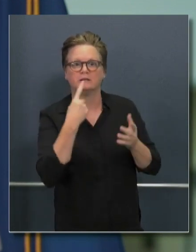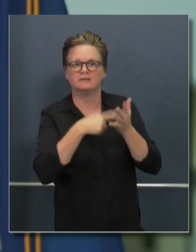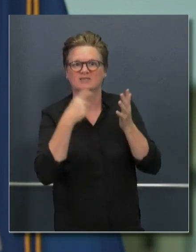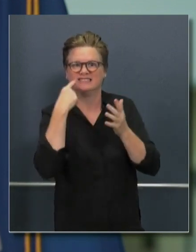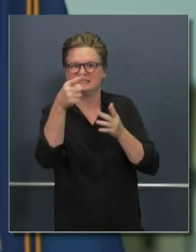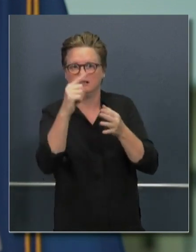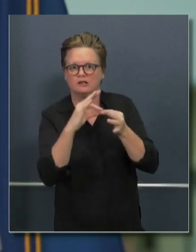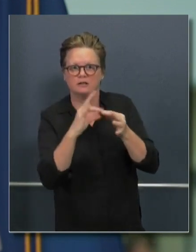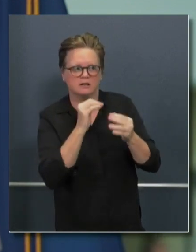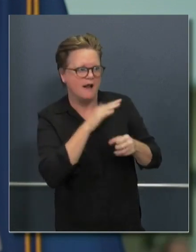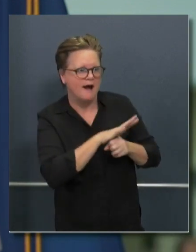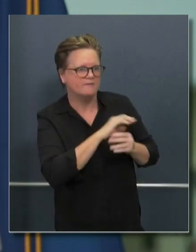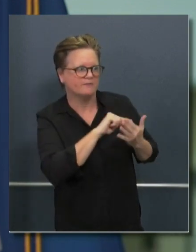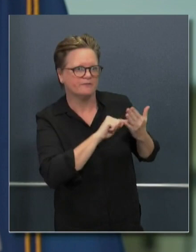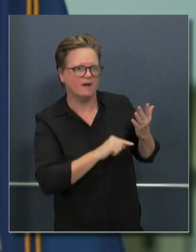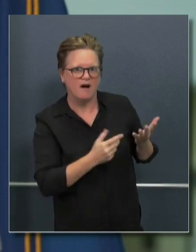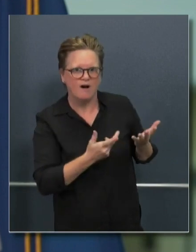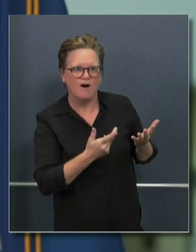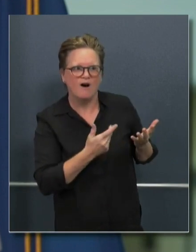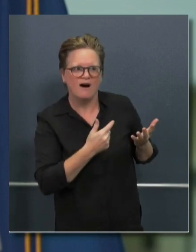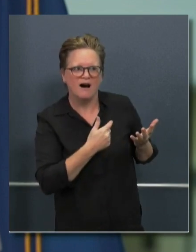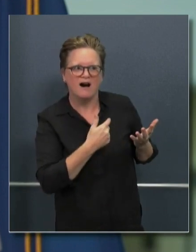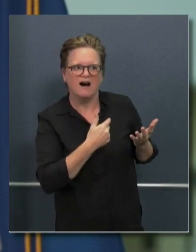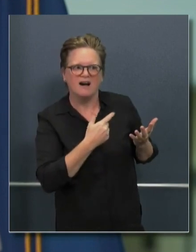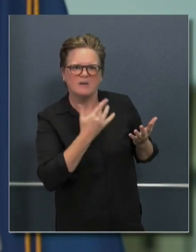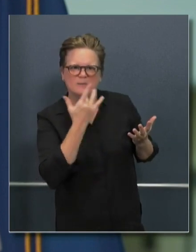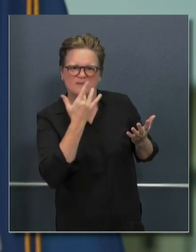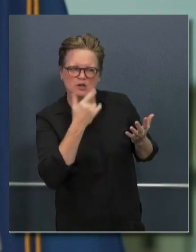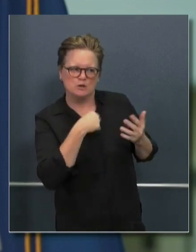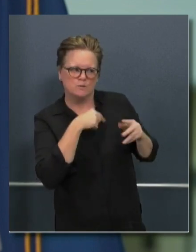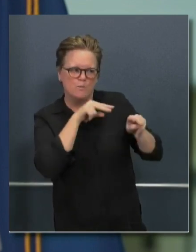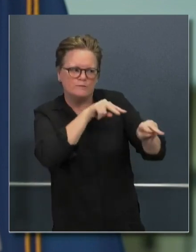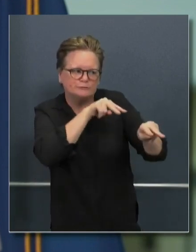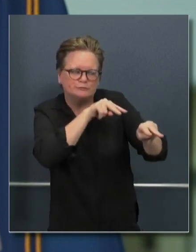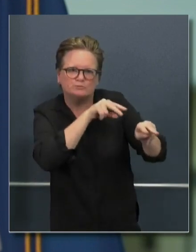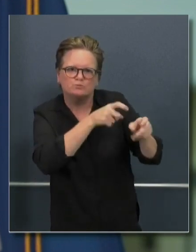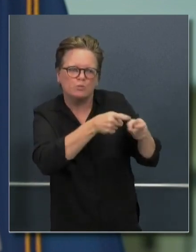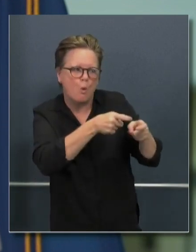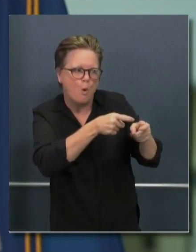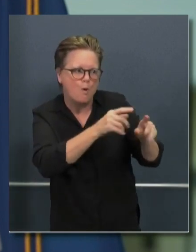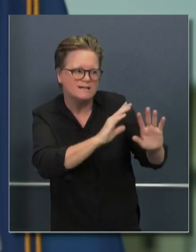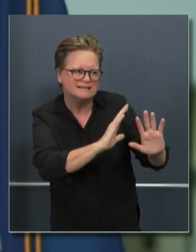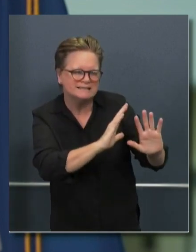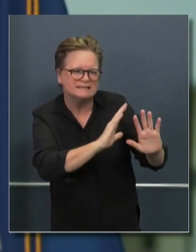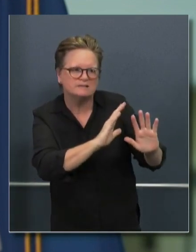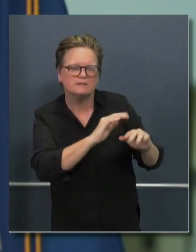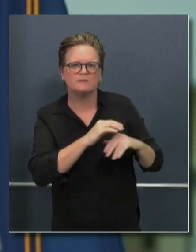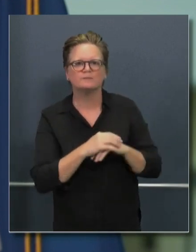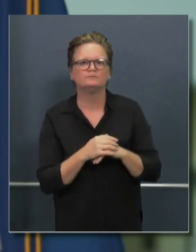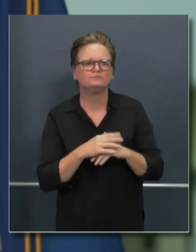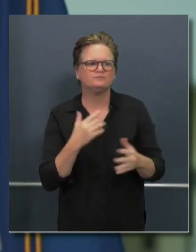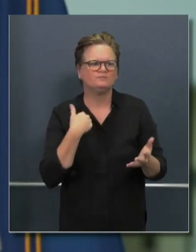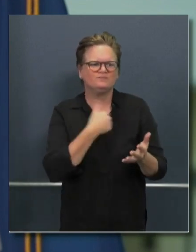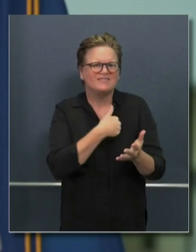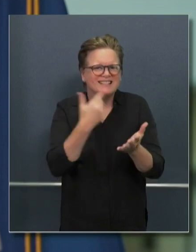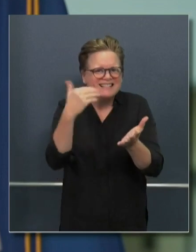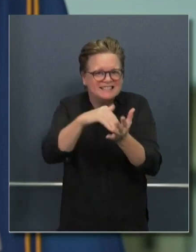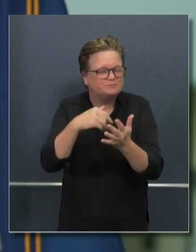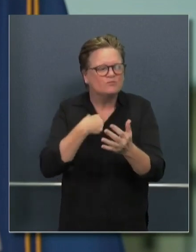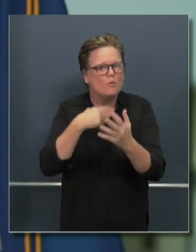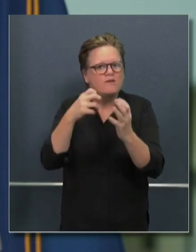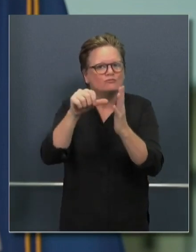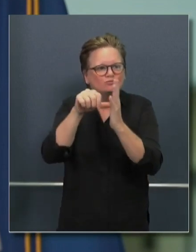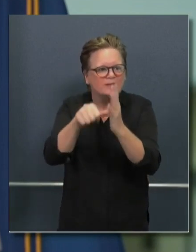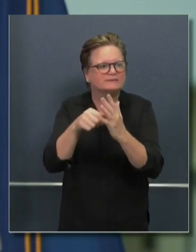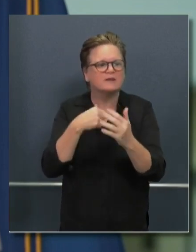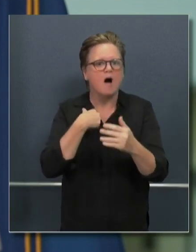care about what local health officials say in terms of their timing on reopening. We're going to force them to reopen